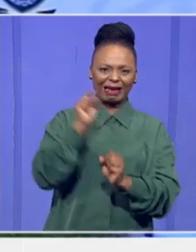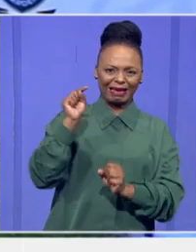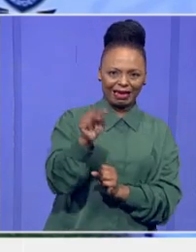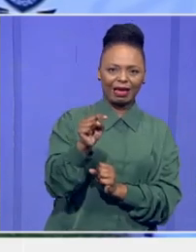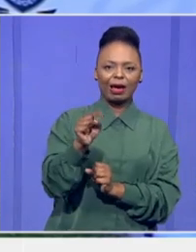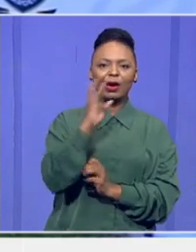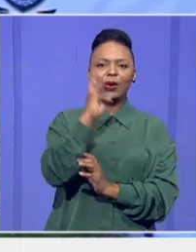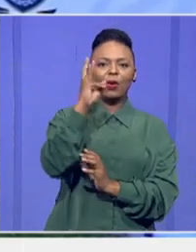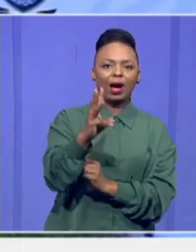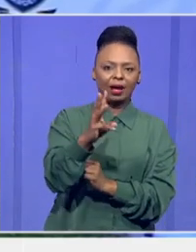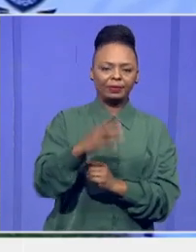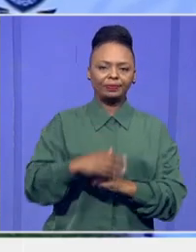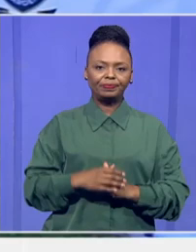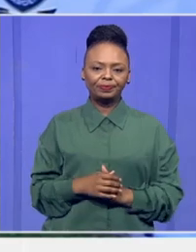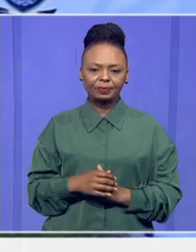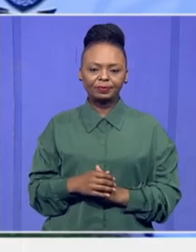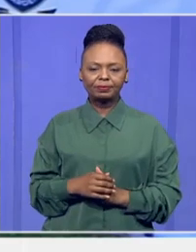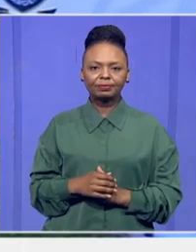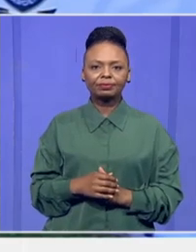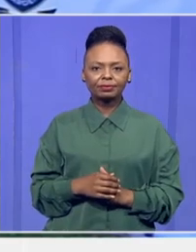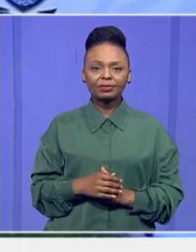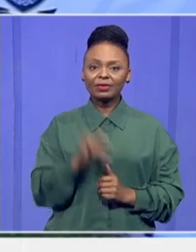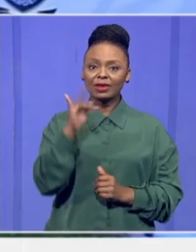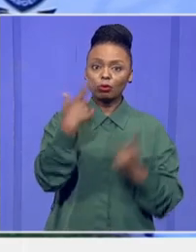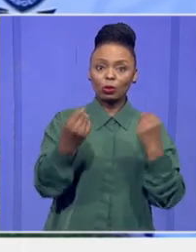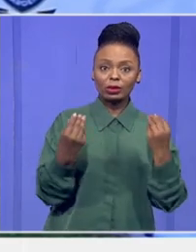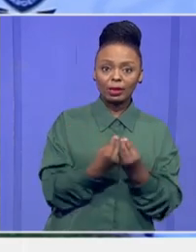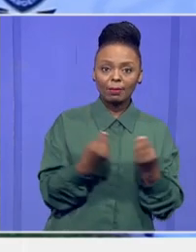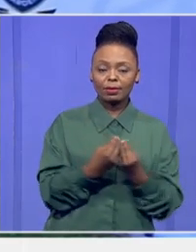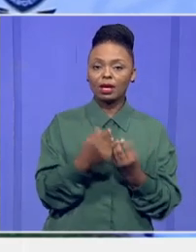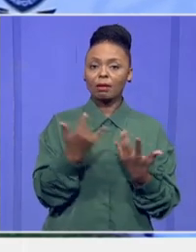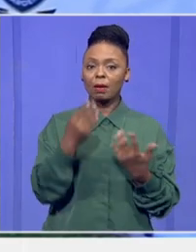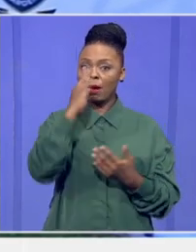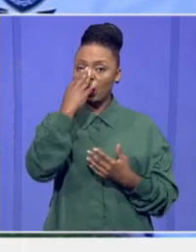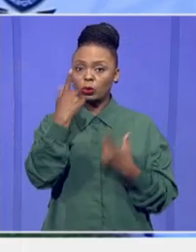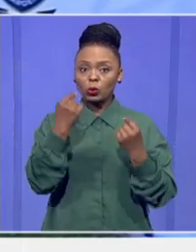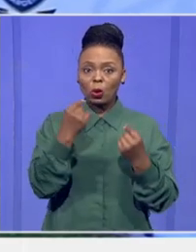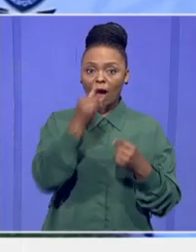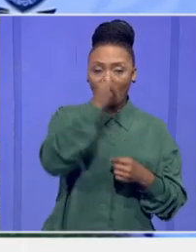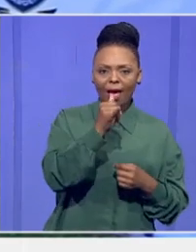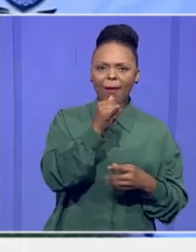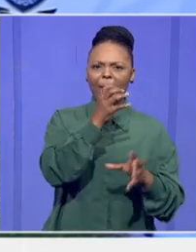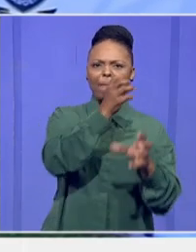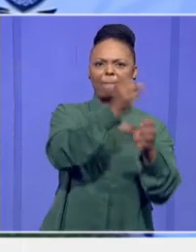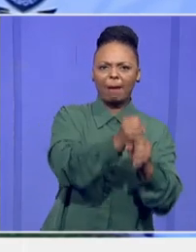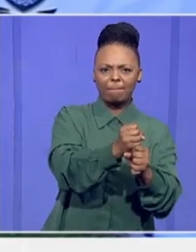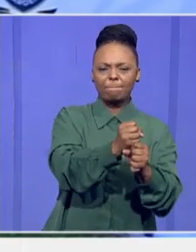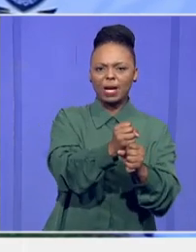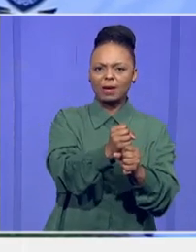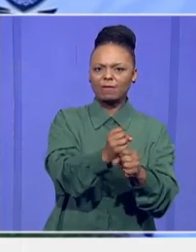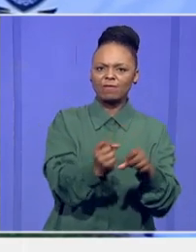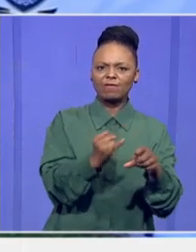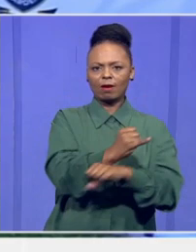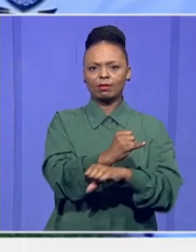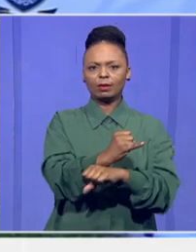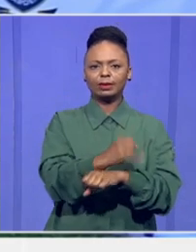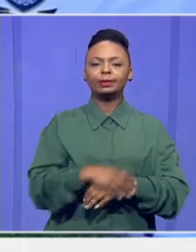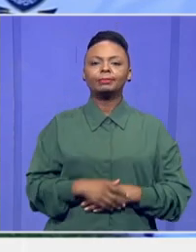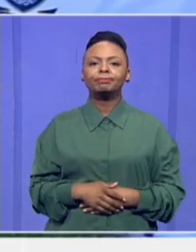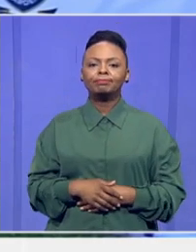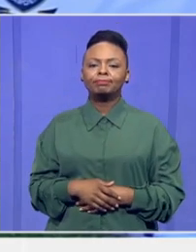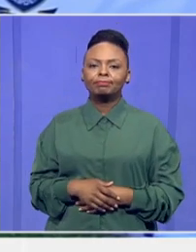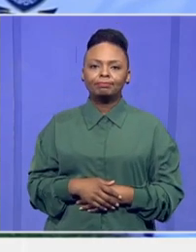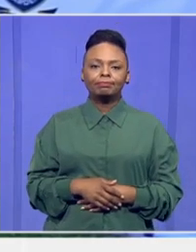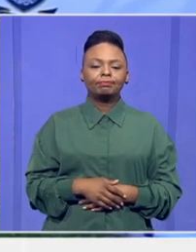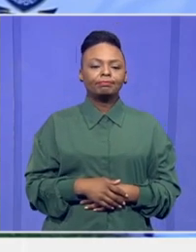just are caught in their tracks and are also brought to book. From me, Mbalenhle Mthethwa, it's